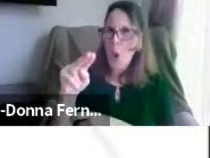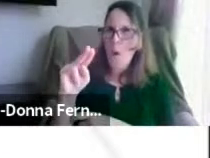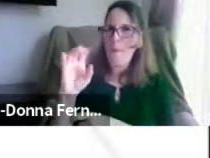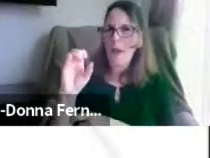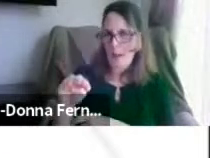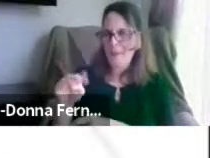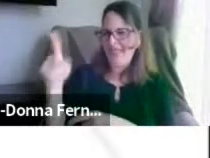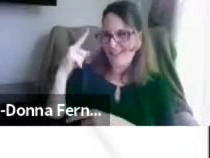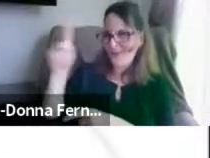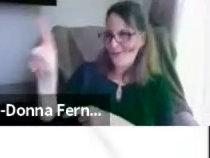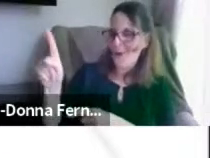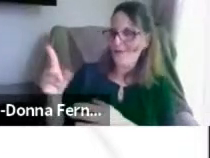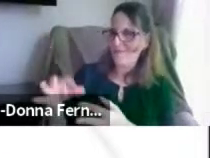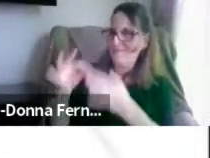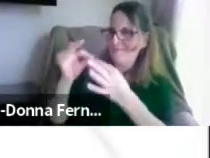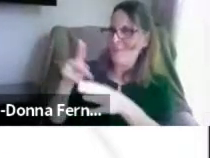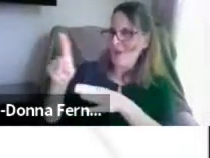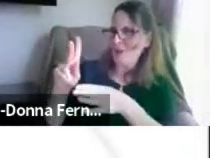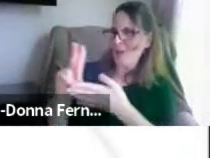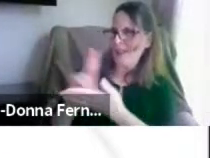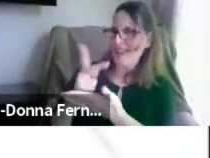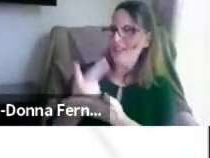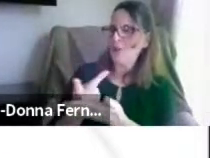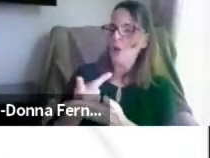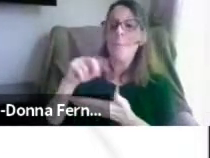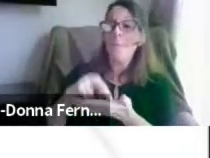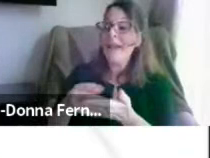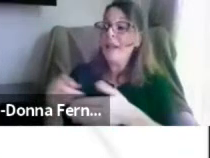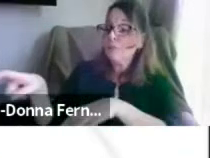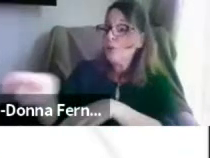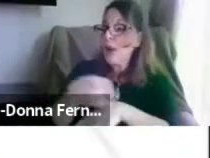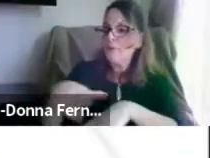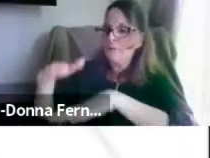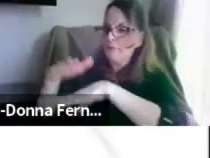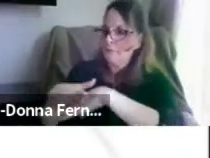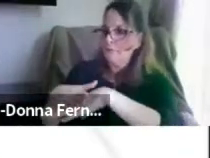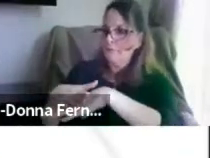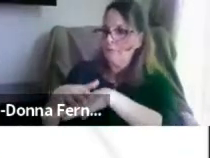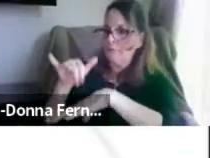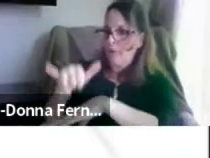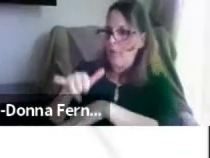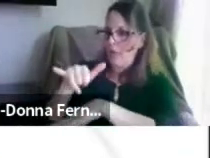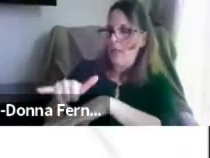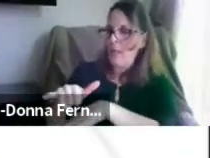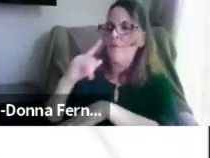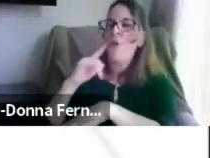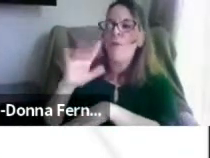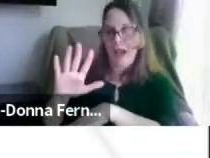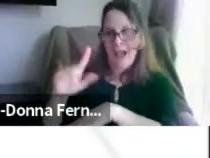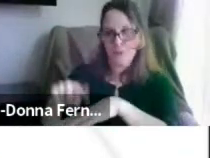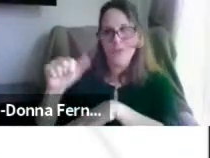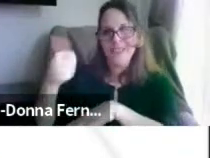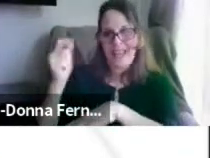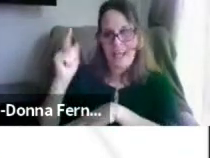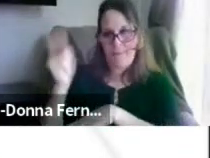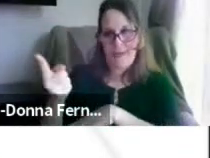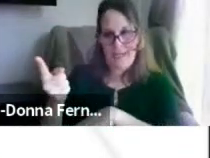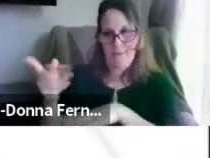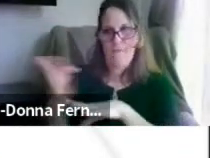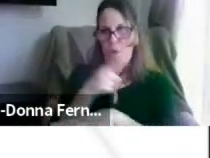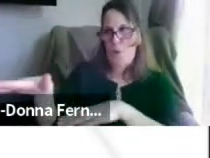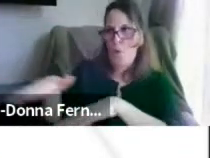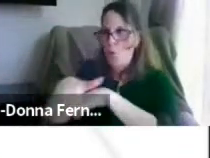between 5 to 10 minutes. Again, that has to sit on that surface between 5 to 10 minutes to kill the virus. You must follow the